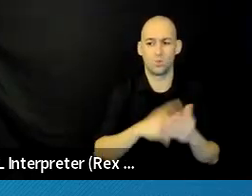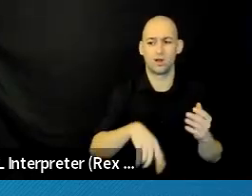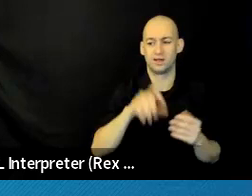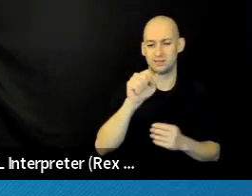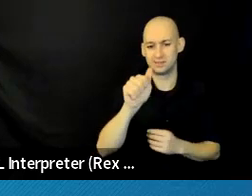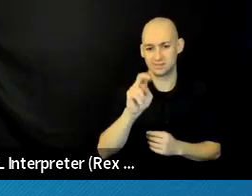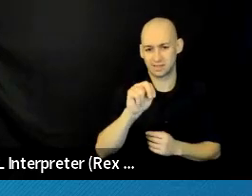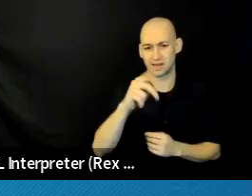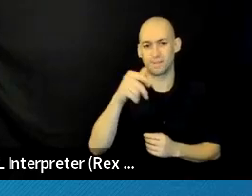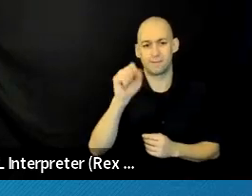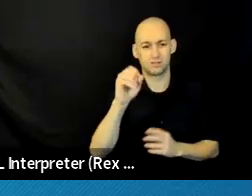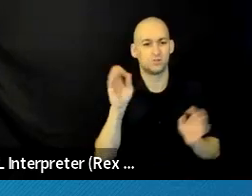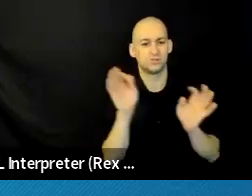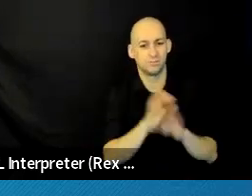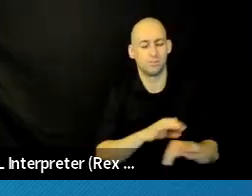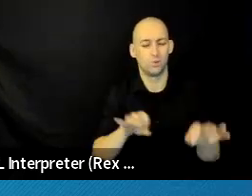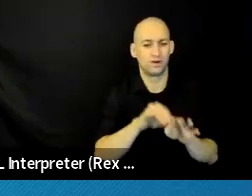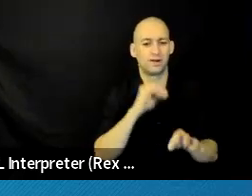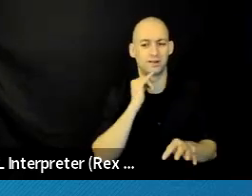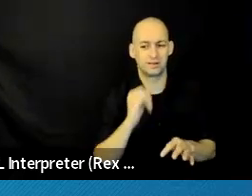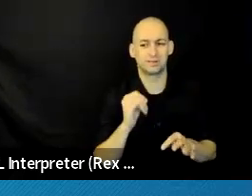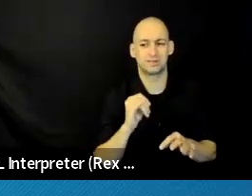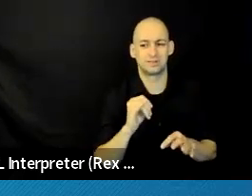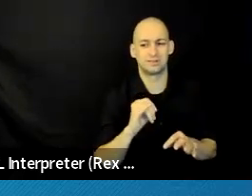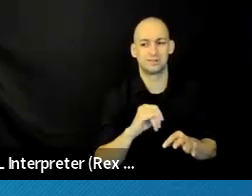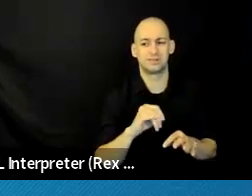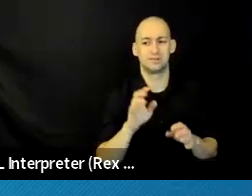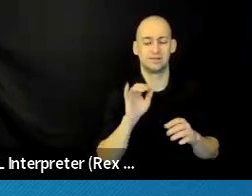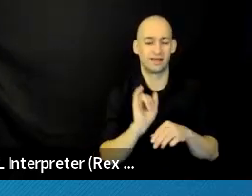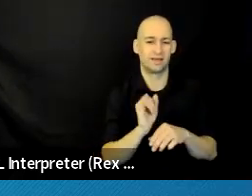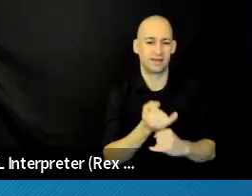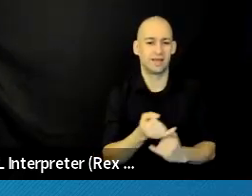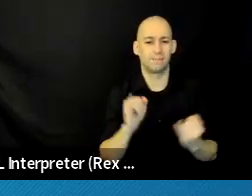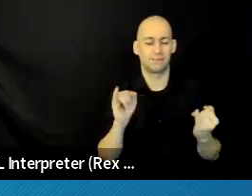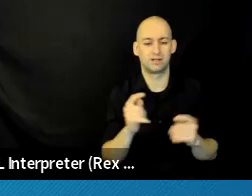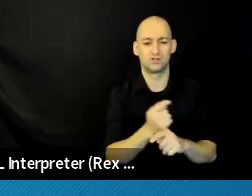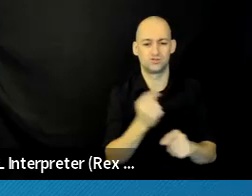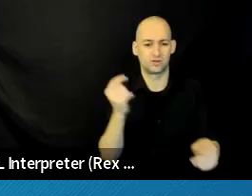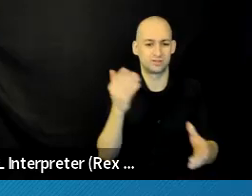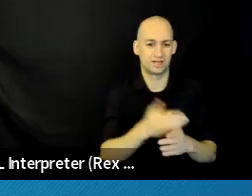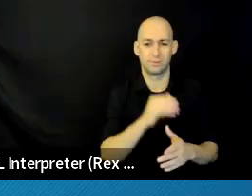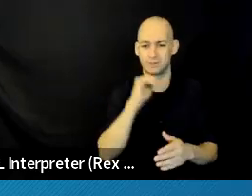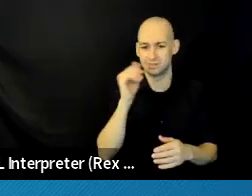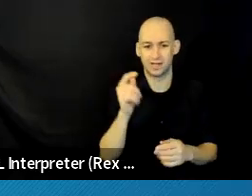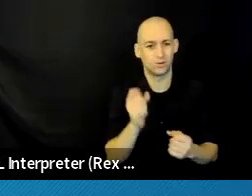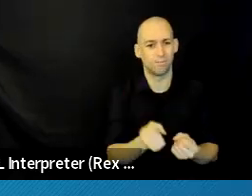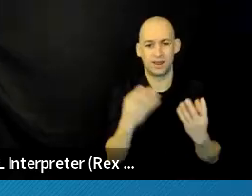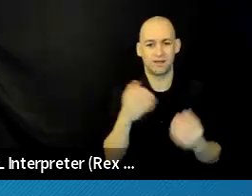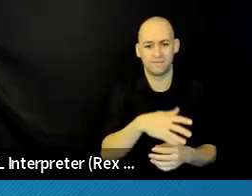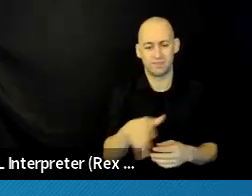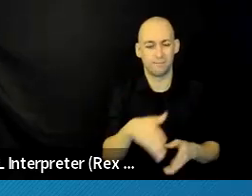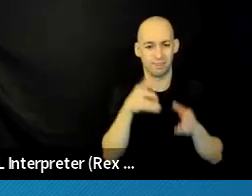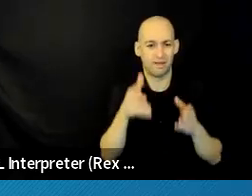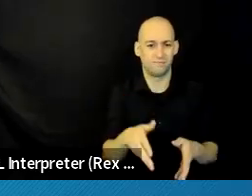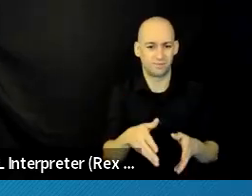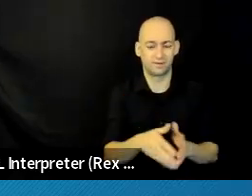is important is the independent truck stop, there's not too many of them left, because in the last